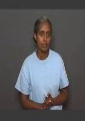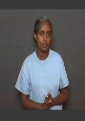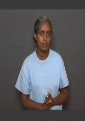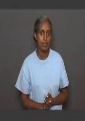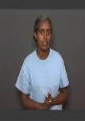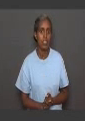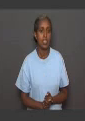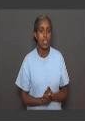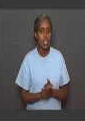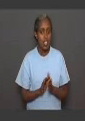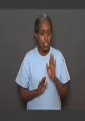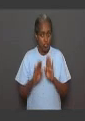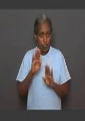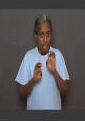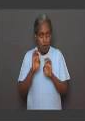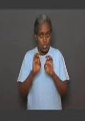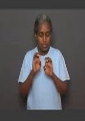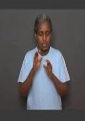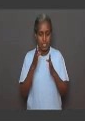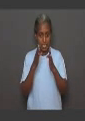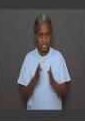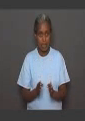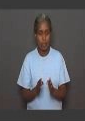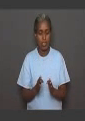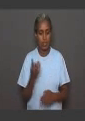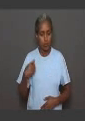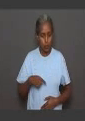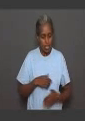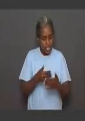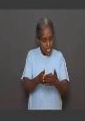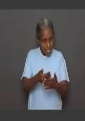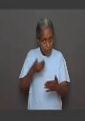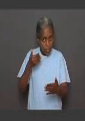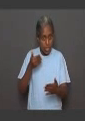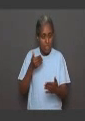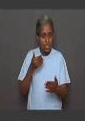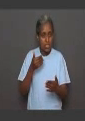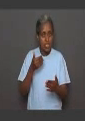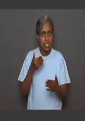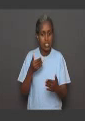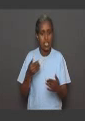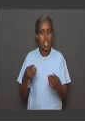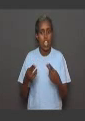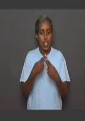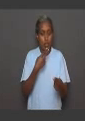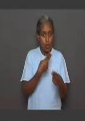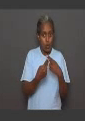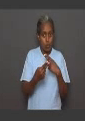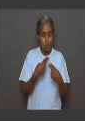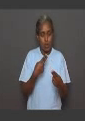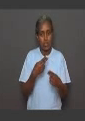To evaluate the determinant, we subtract the cross products of